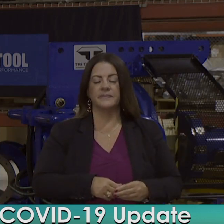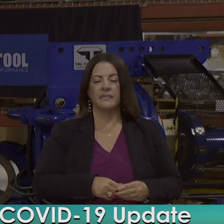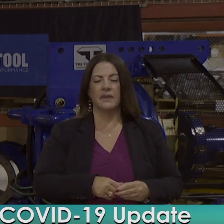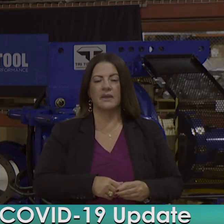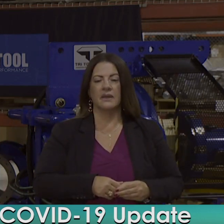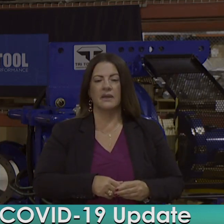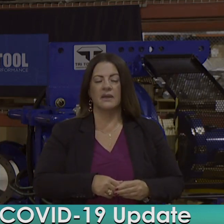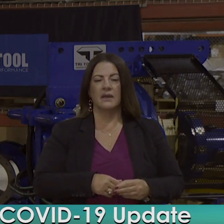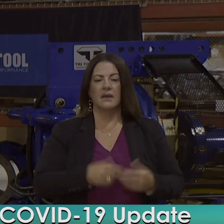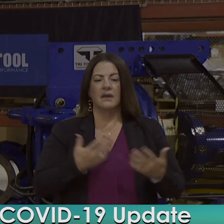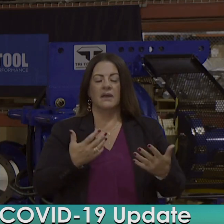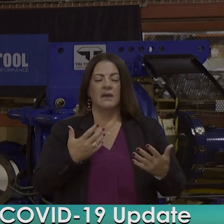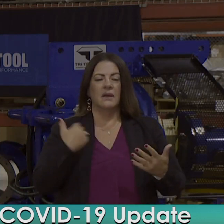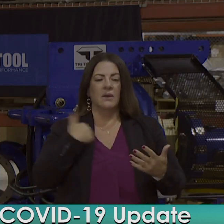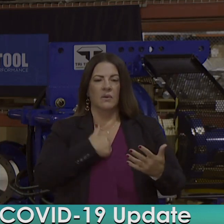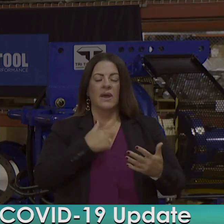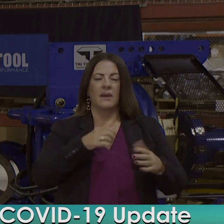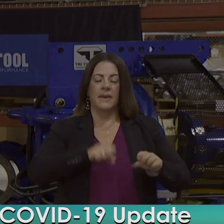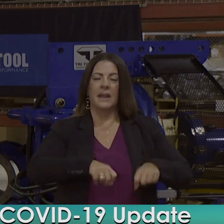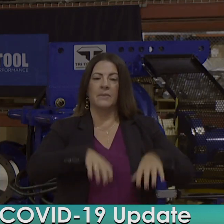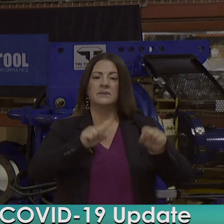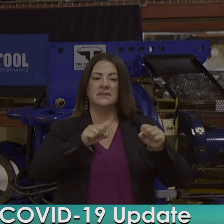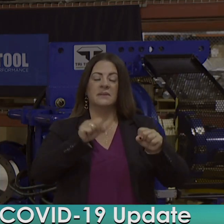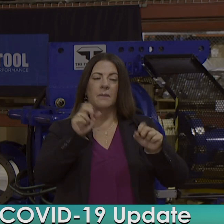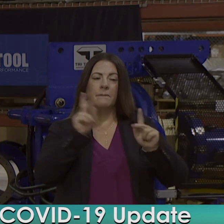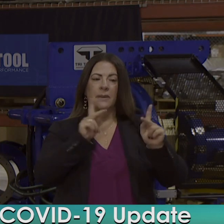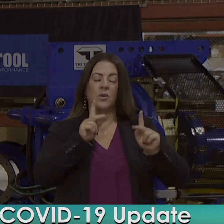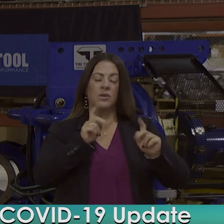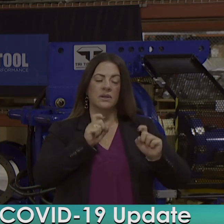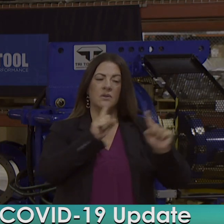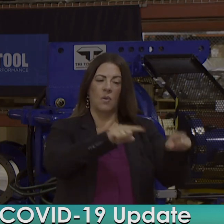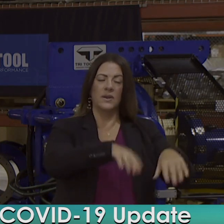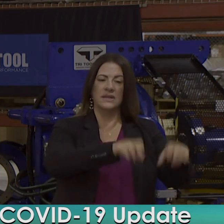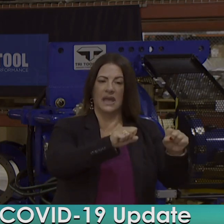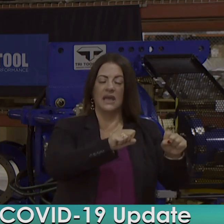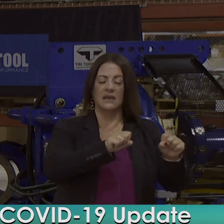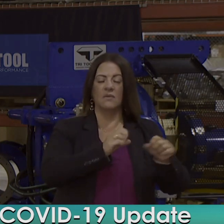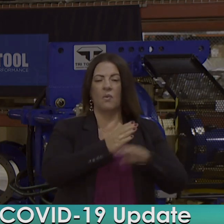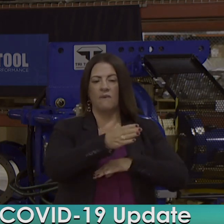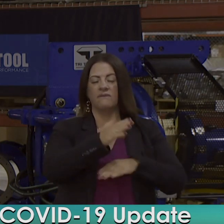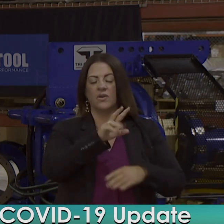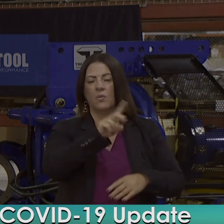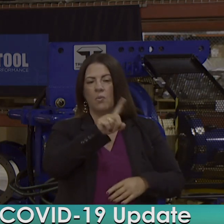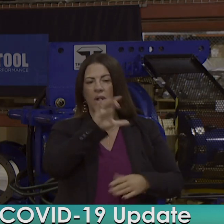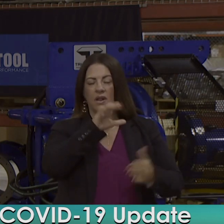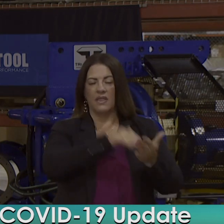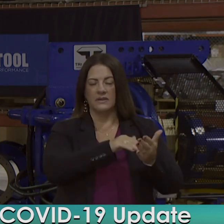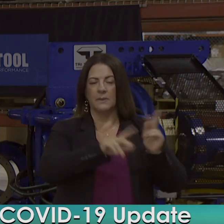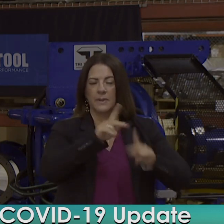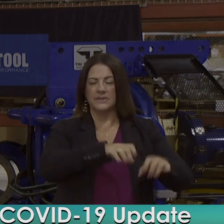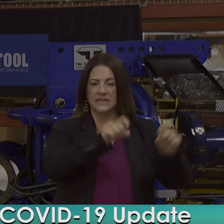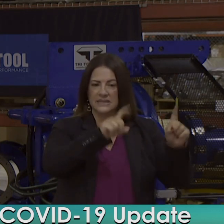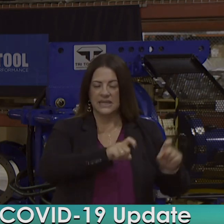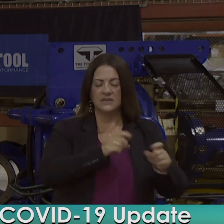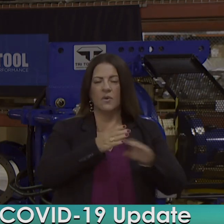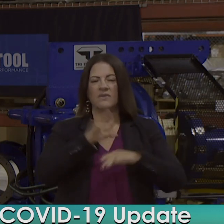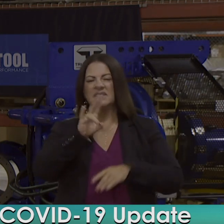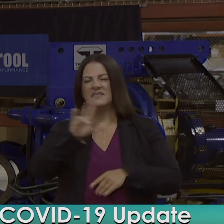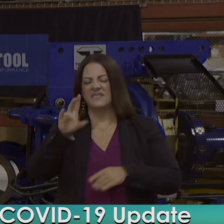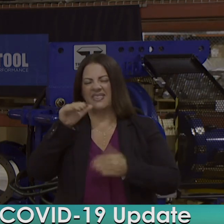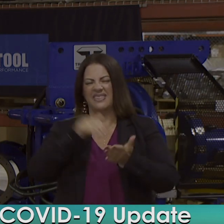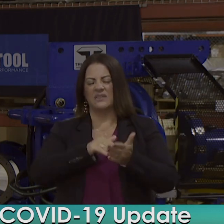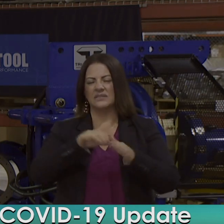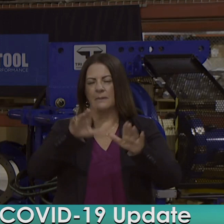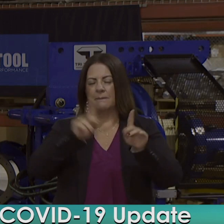ago, but in the last 24 hours, we conducted 77,000 tests. Let me just take a moment on